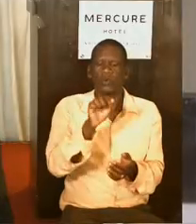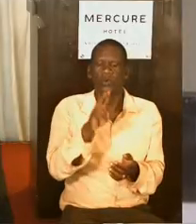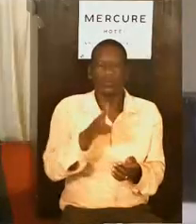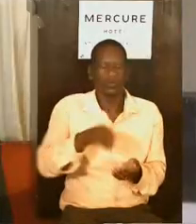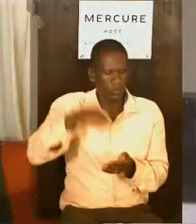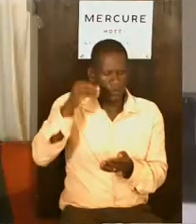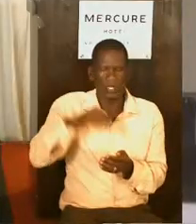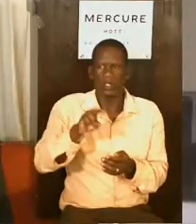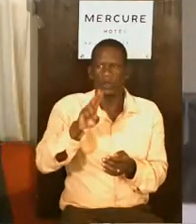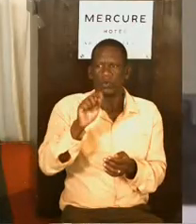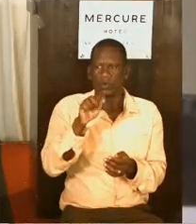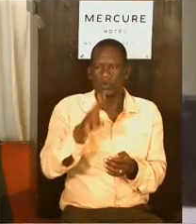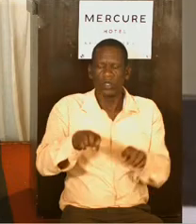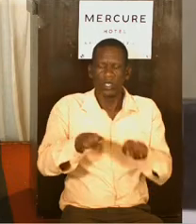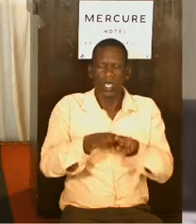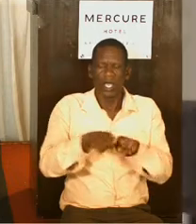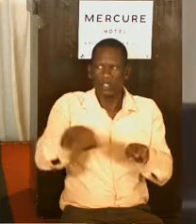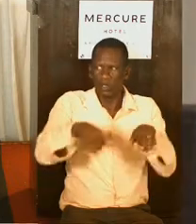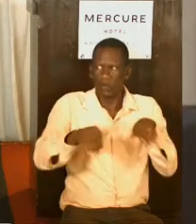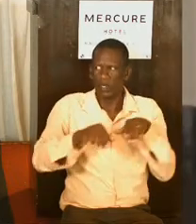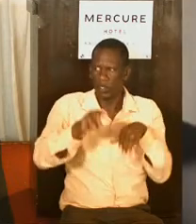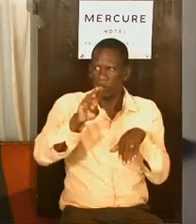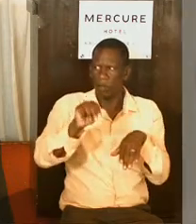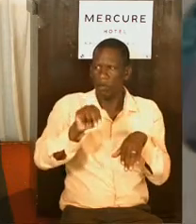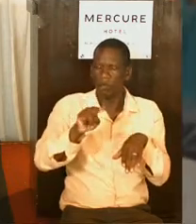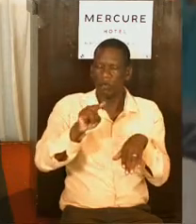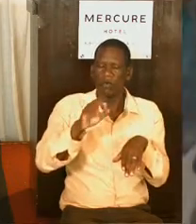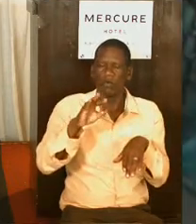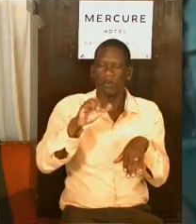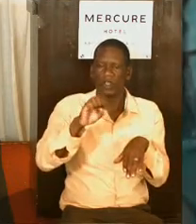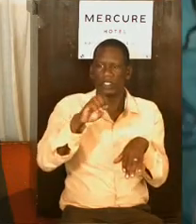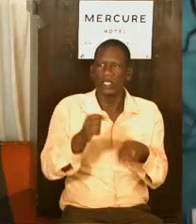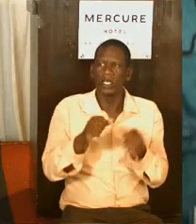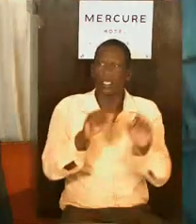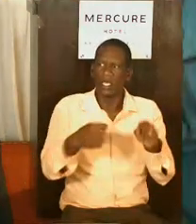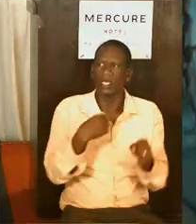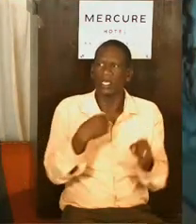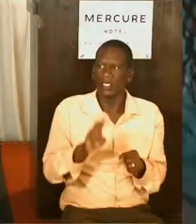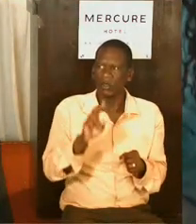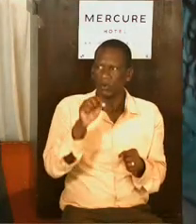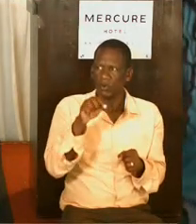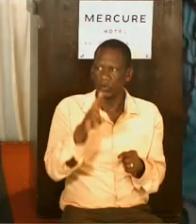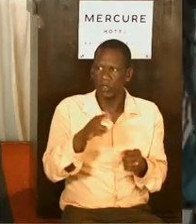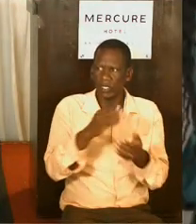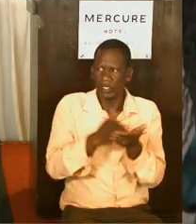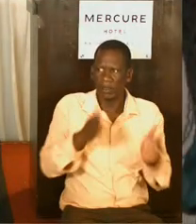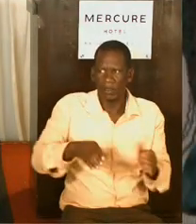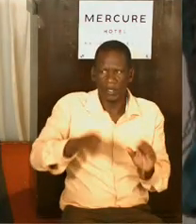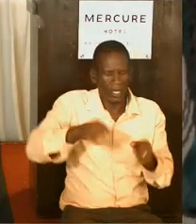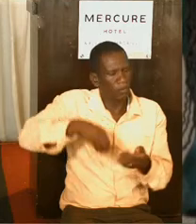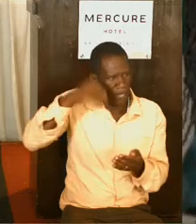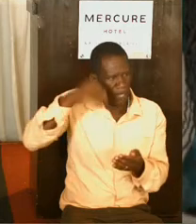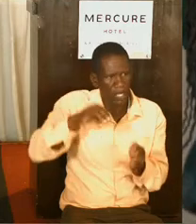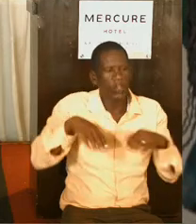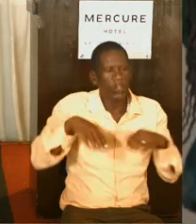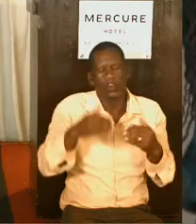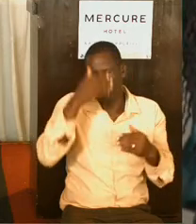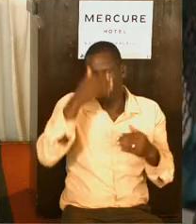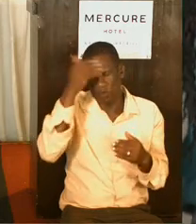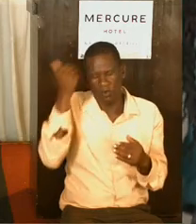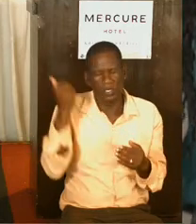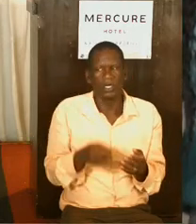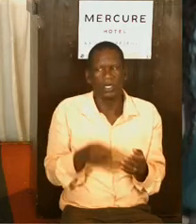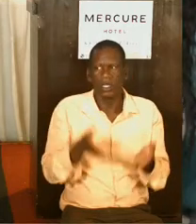be land as we wait for Mufasa let me say that utu is something that can be learned and can be unlearned